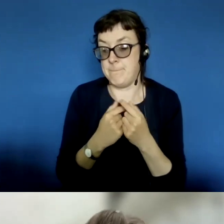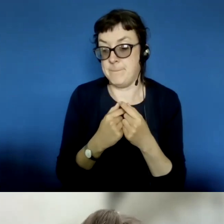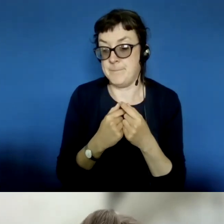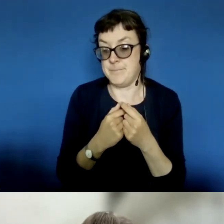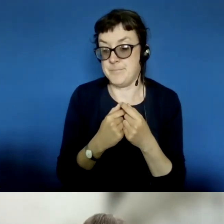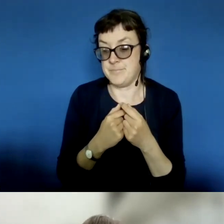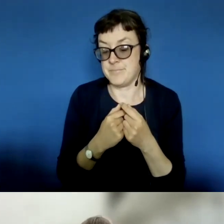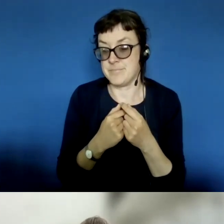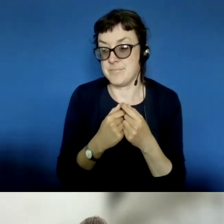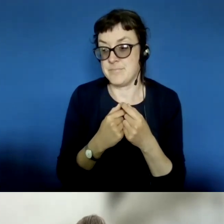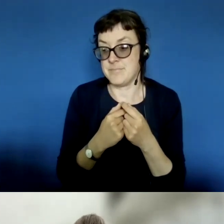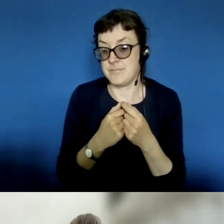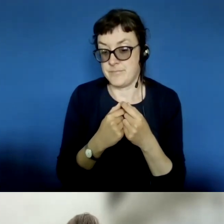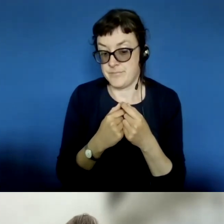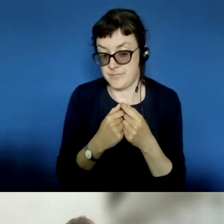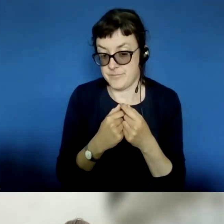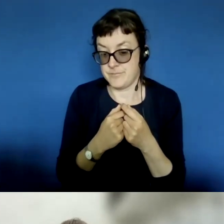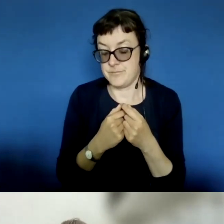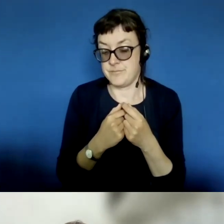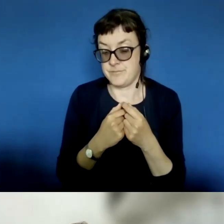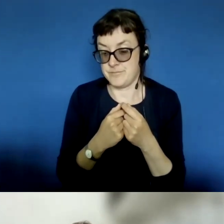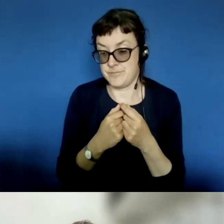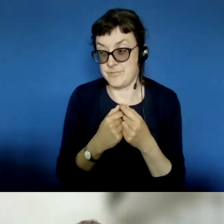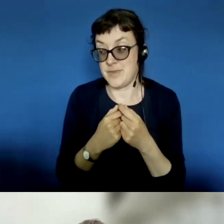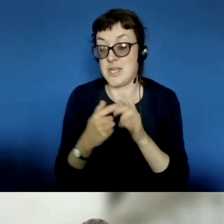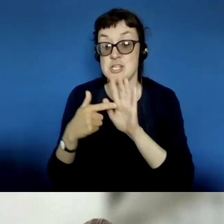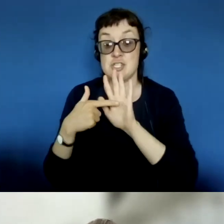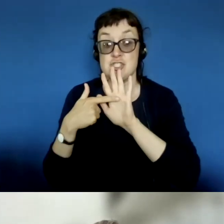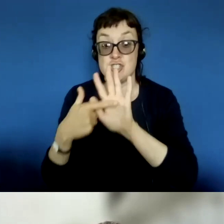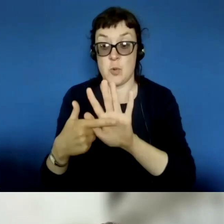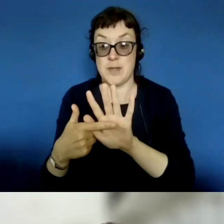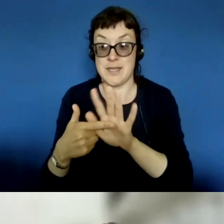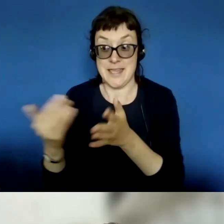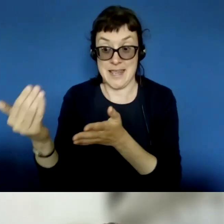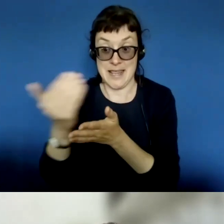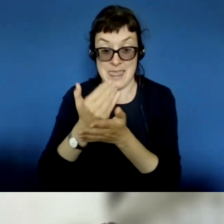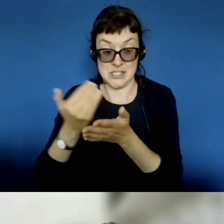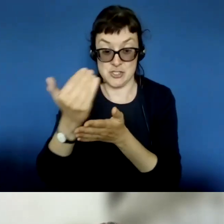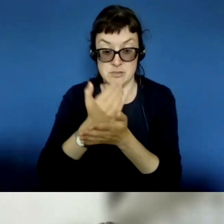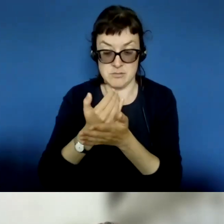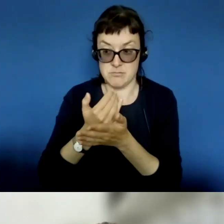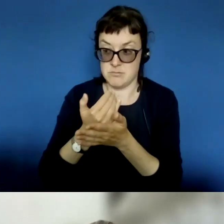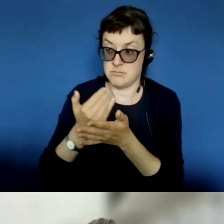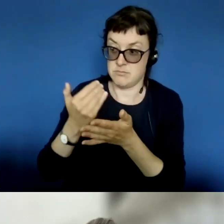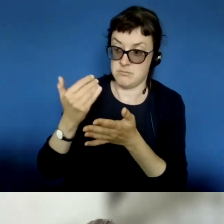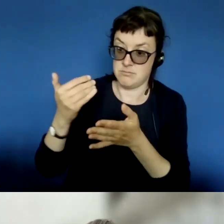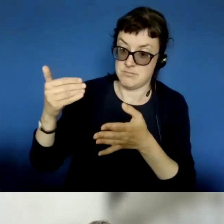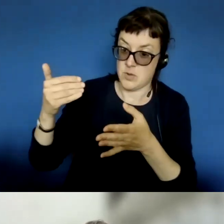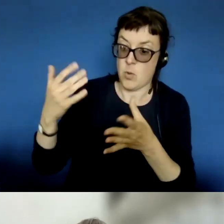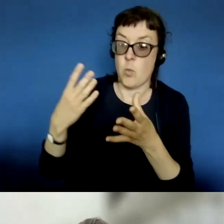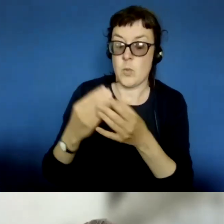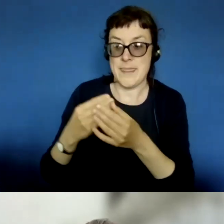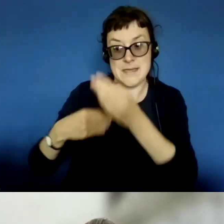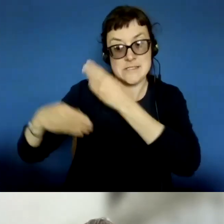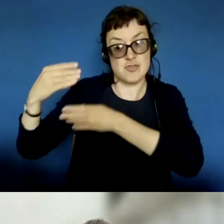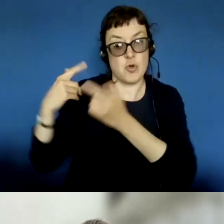the difference between, for us, showing collections within other historical objects. And of